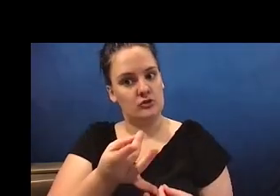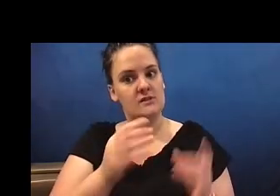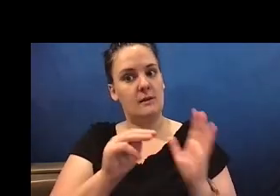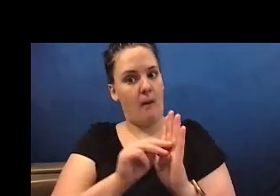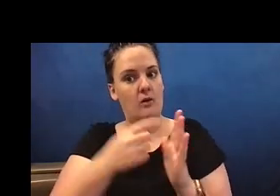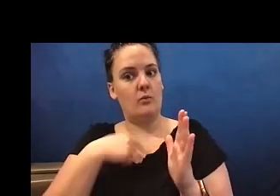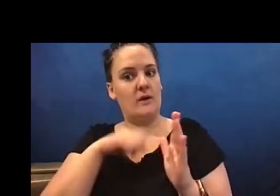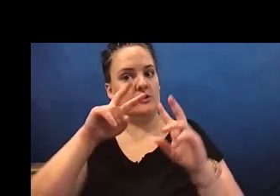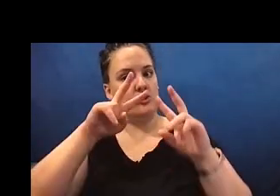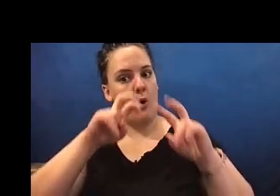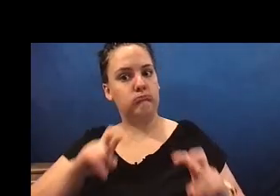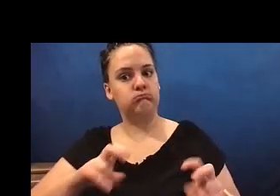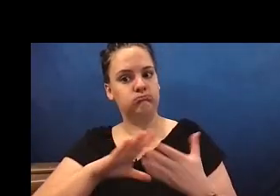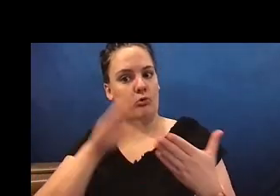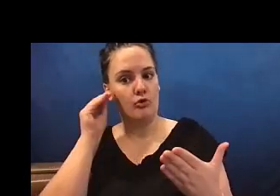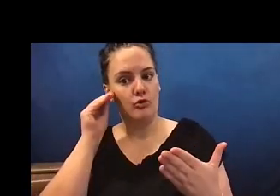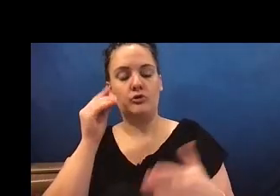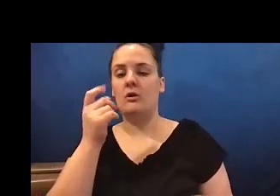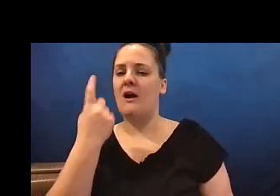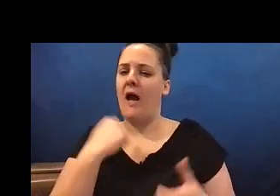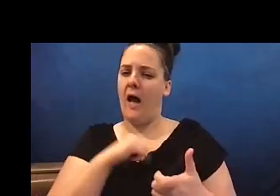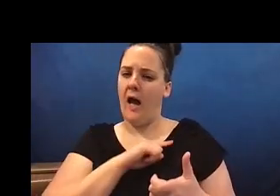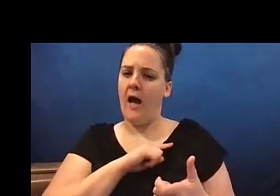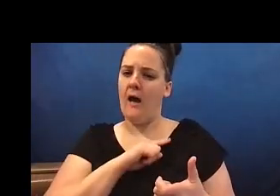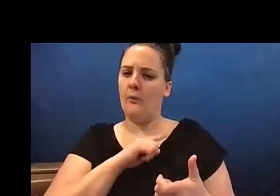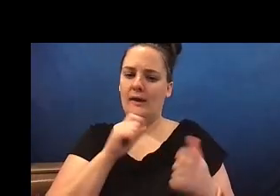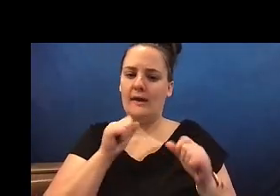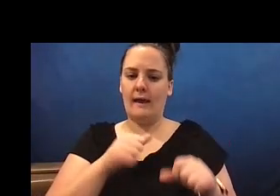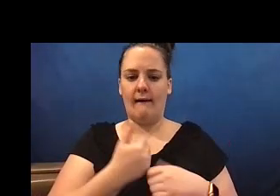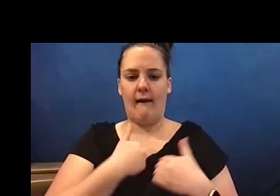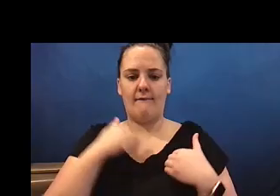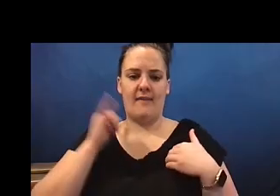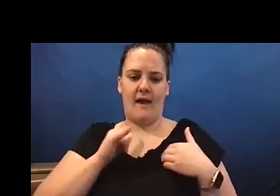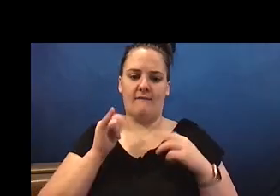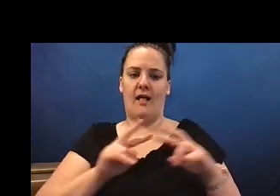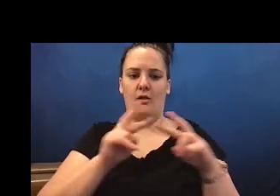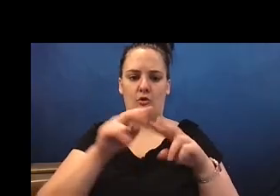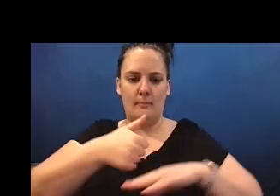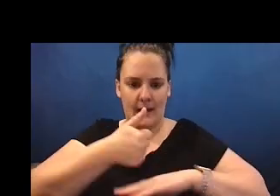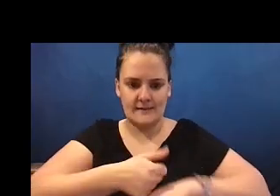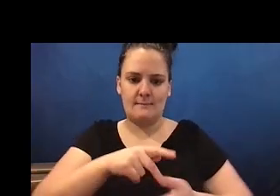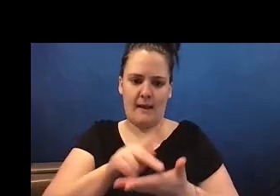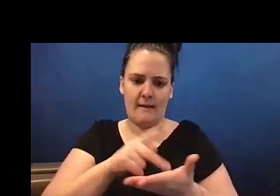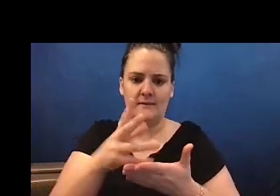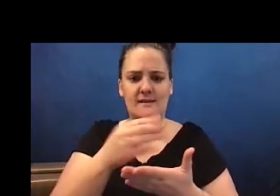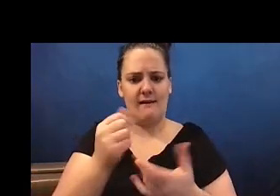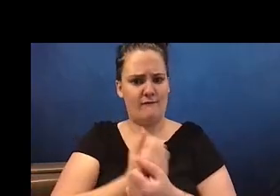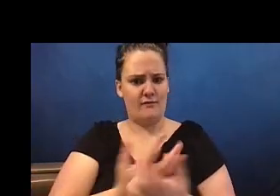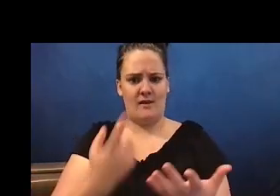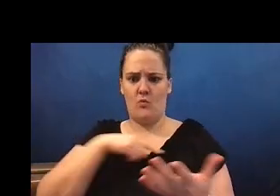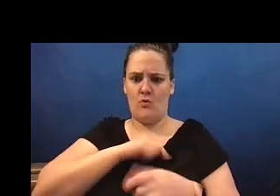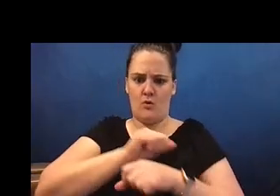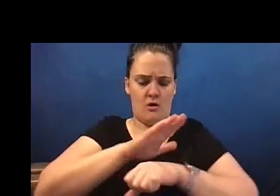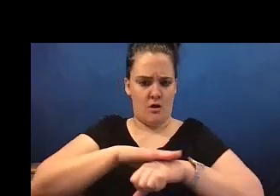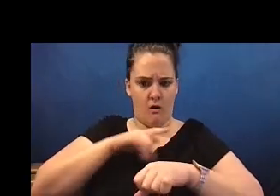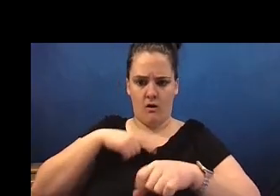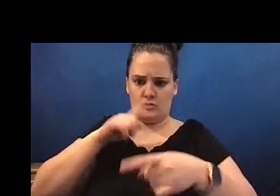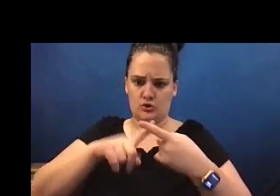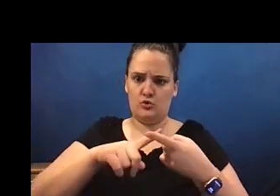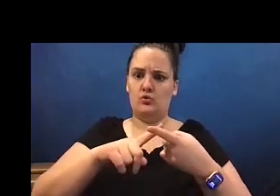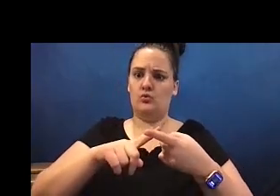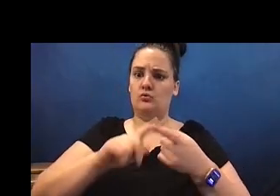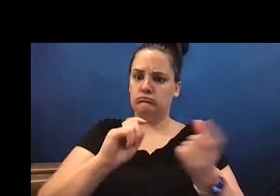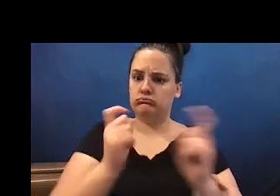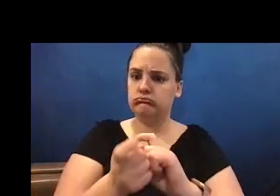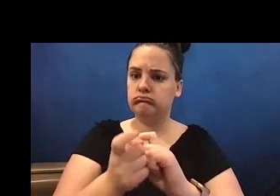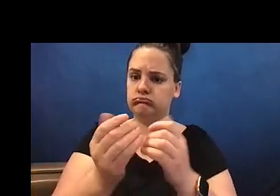get from value-based payments and everything that we're working on into a different tomorrow that might have more risk